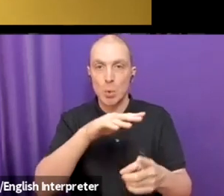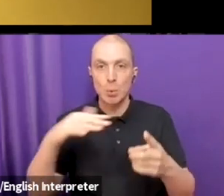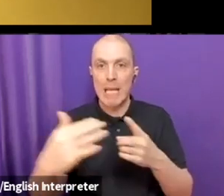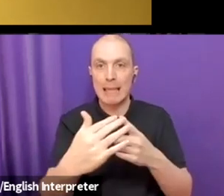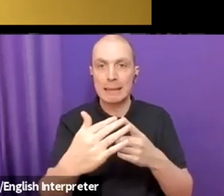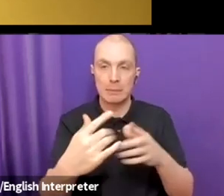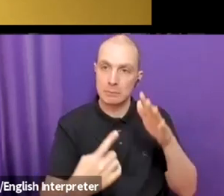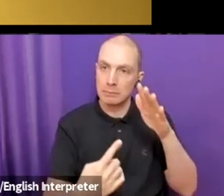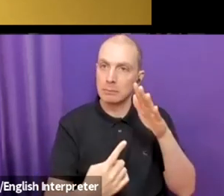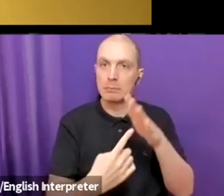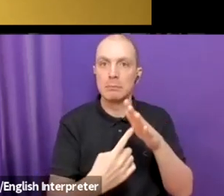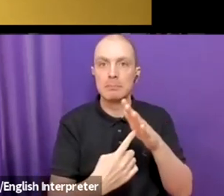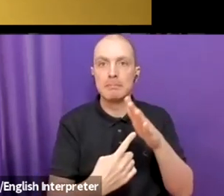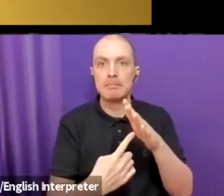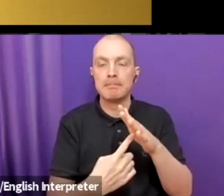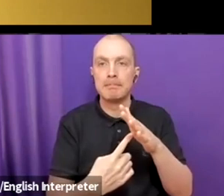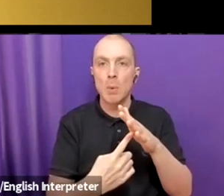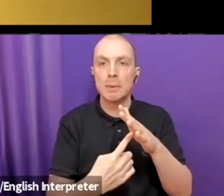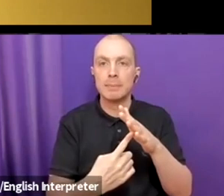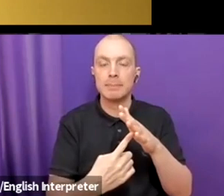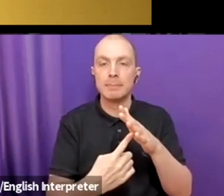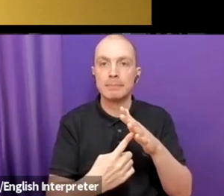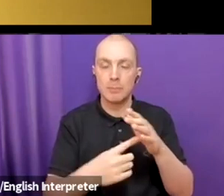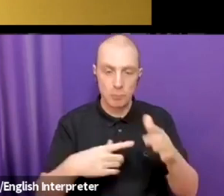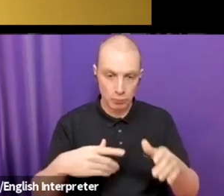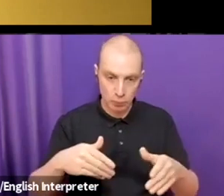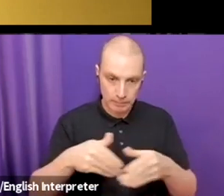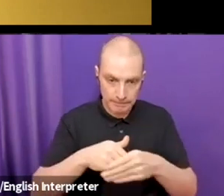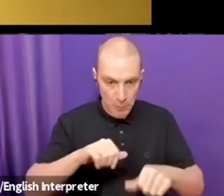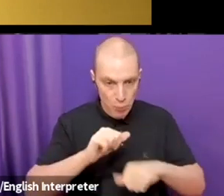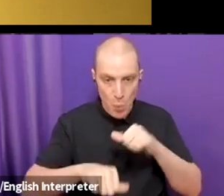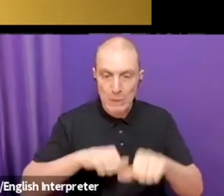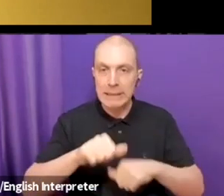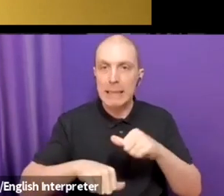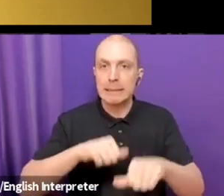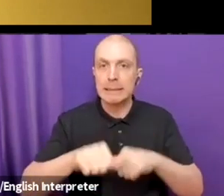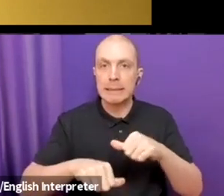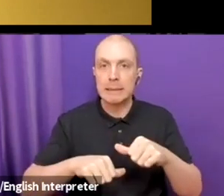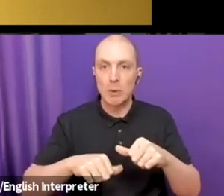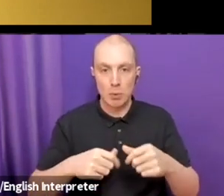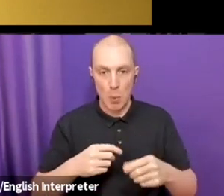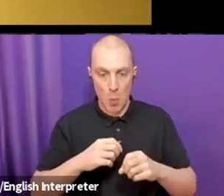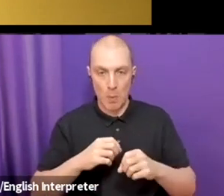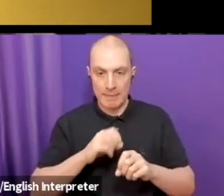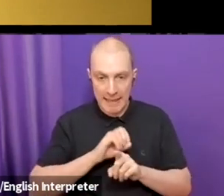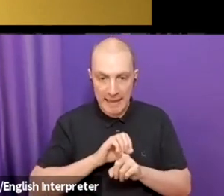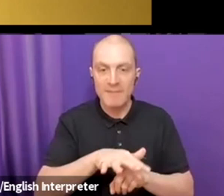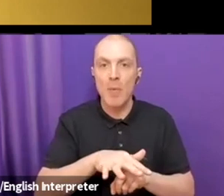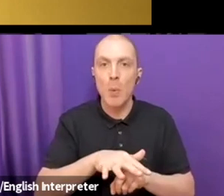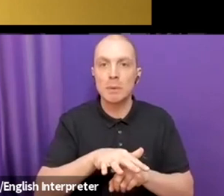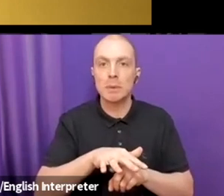is a fundamental element of the process to inform the process and to improve the quality of the